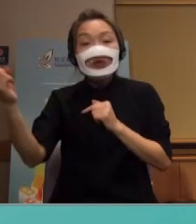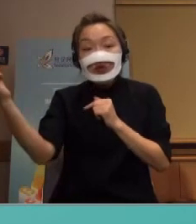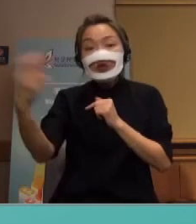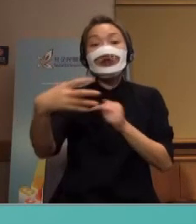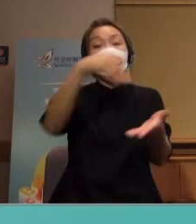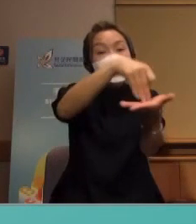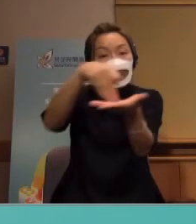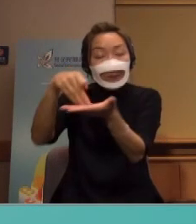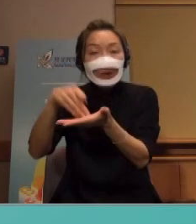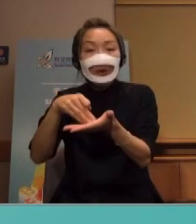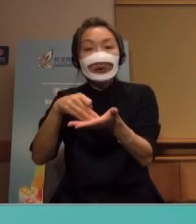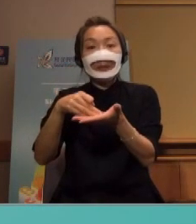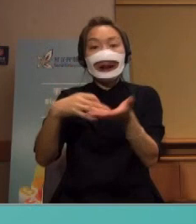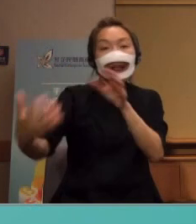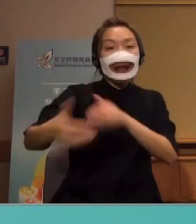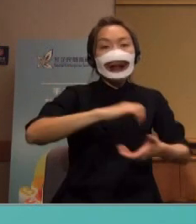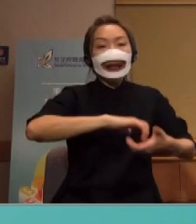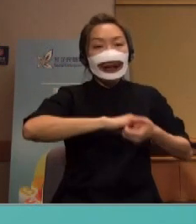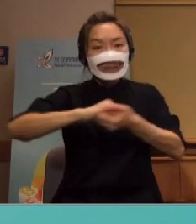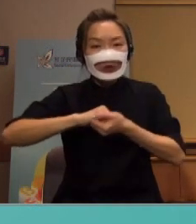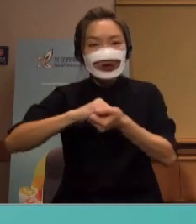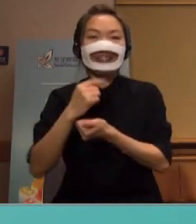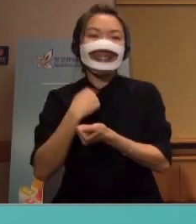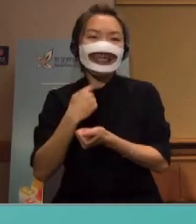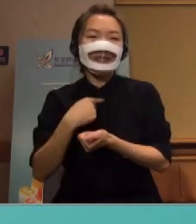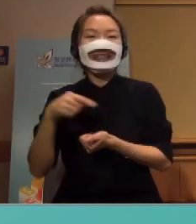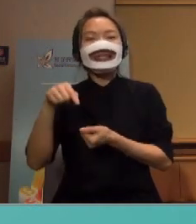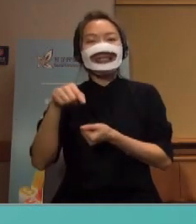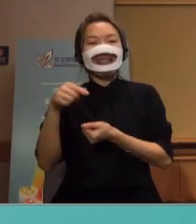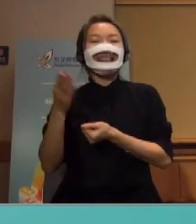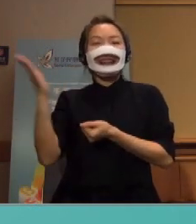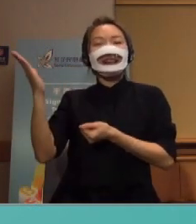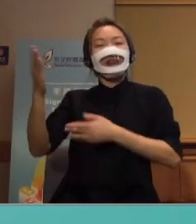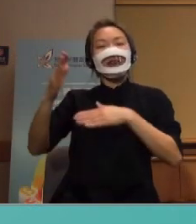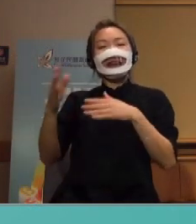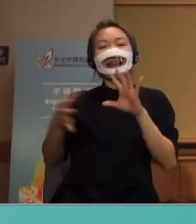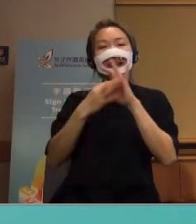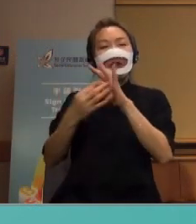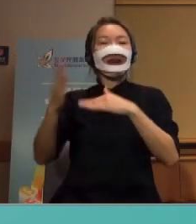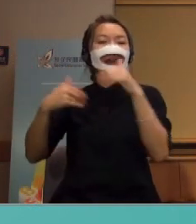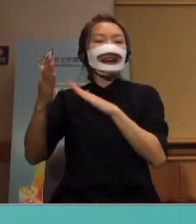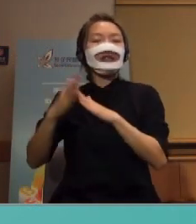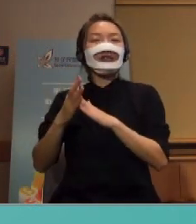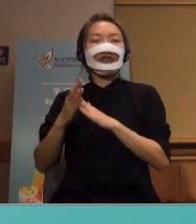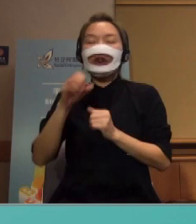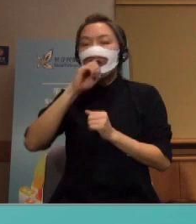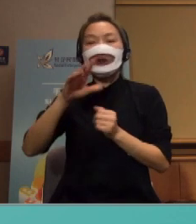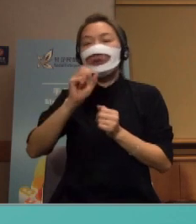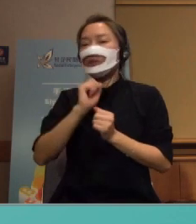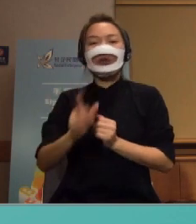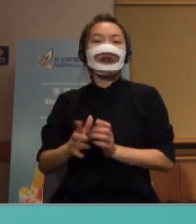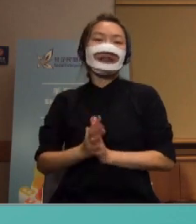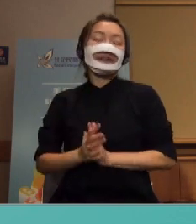situations. There's a bit of technical detail, which I'll omit for now. And then we just kind of got a key question, which is how do you actually jumpstart a central